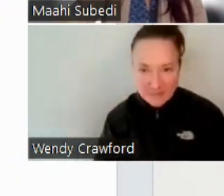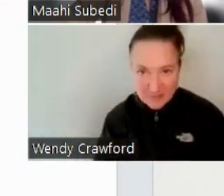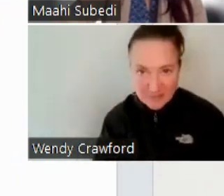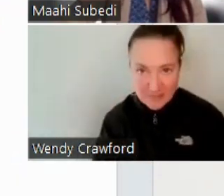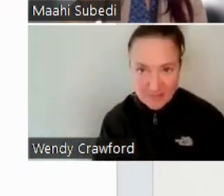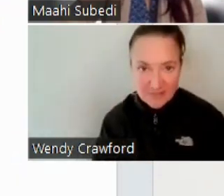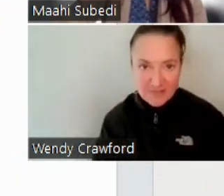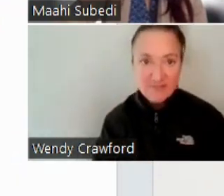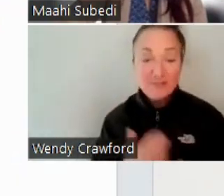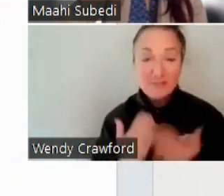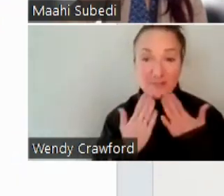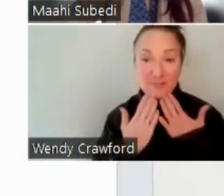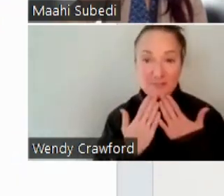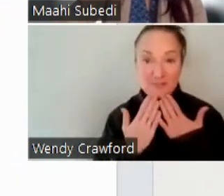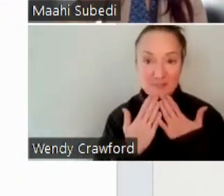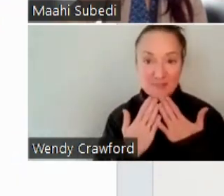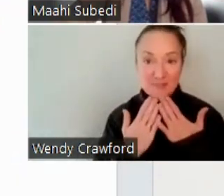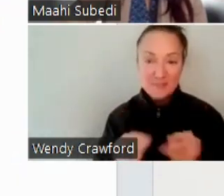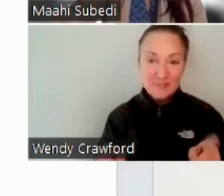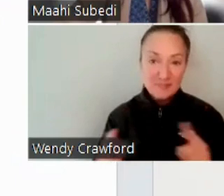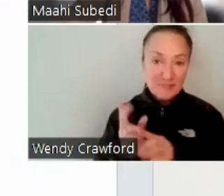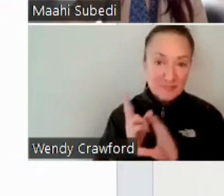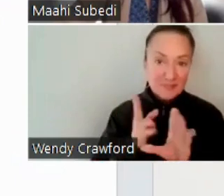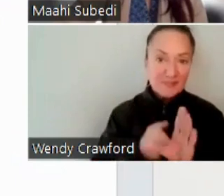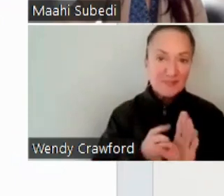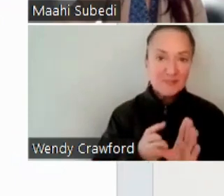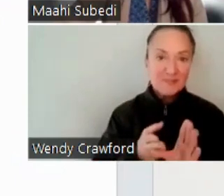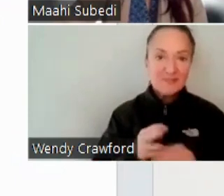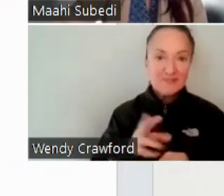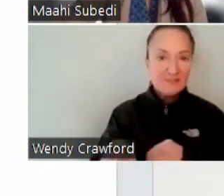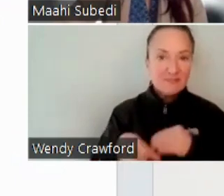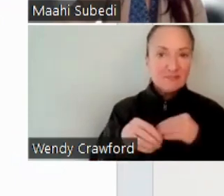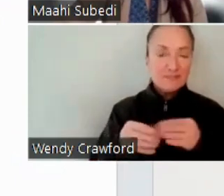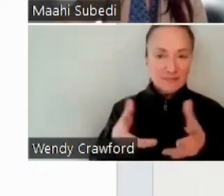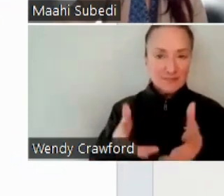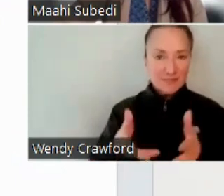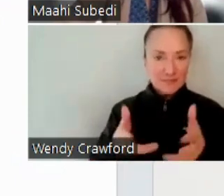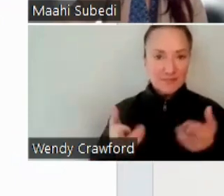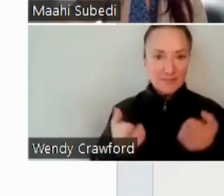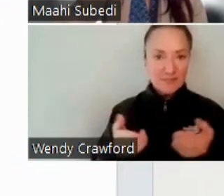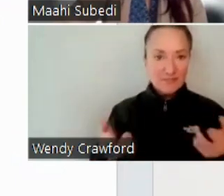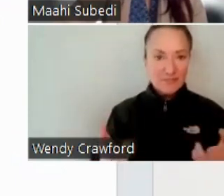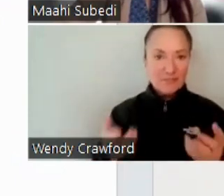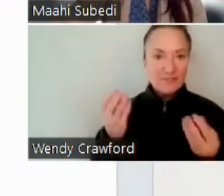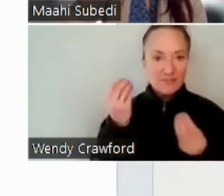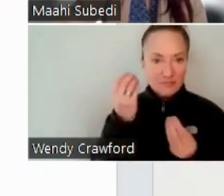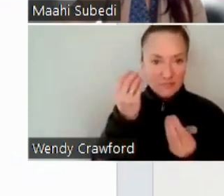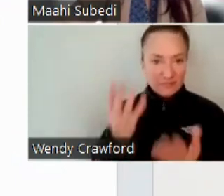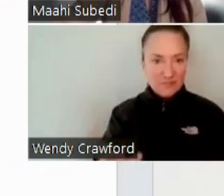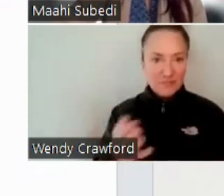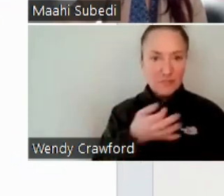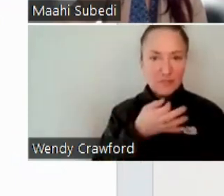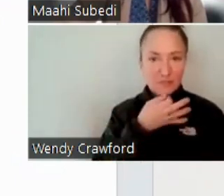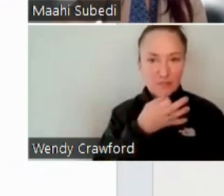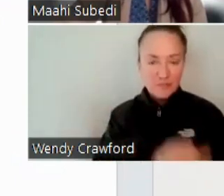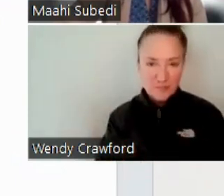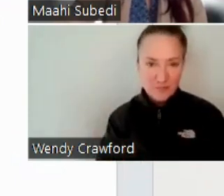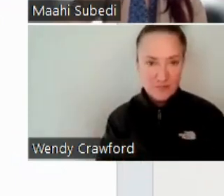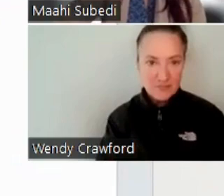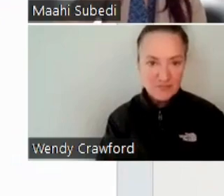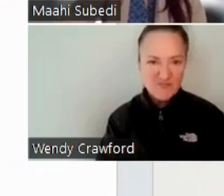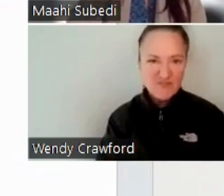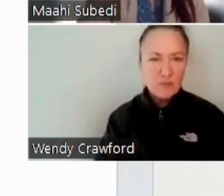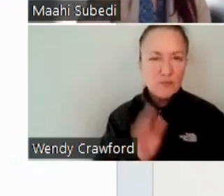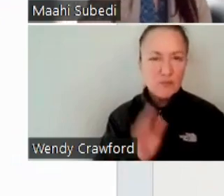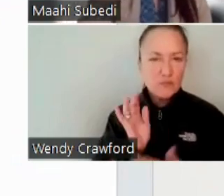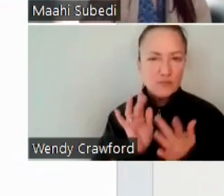And thank you to those, again, putting their information in the chat for the resources, which we will get you as soon as possible, starting on